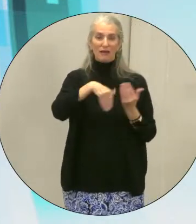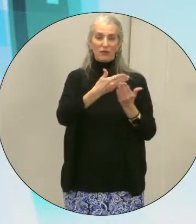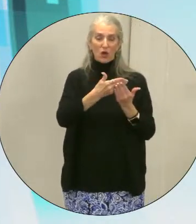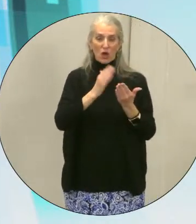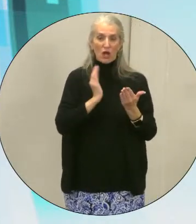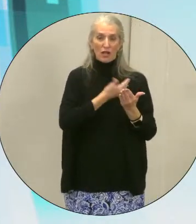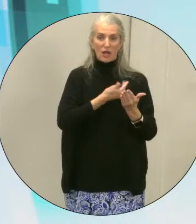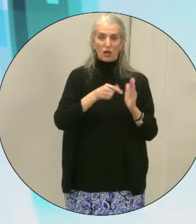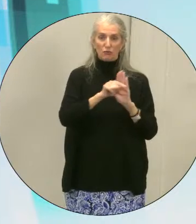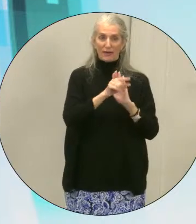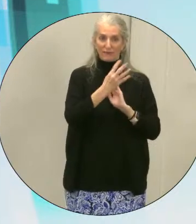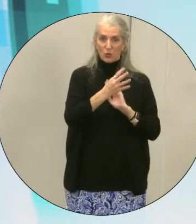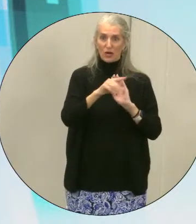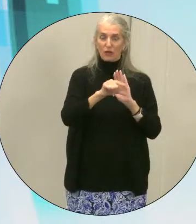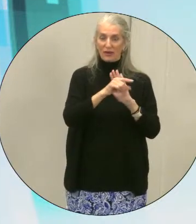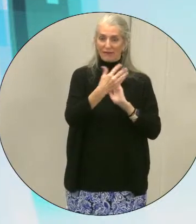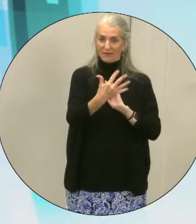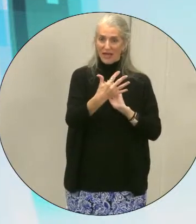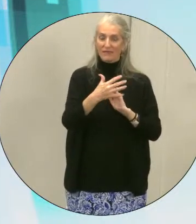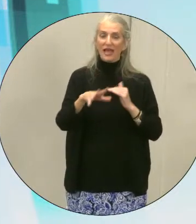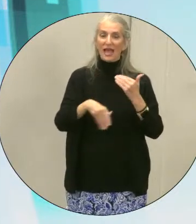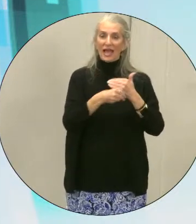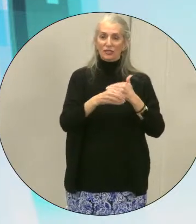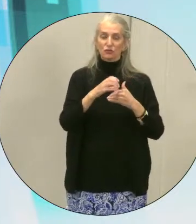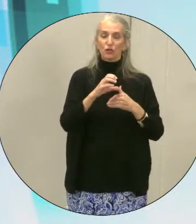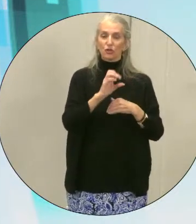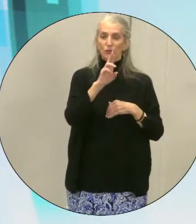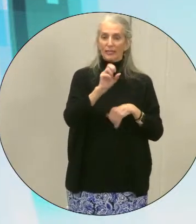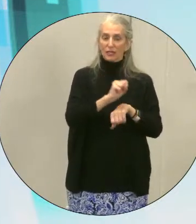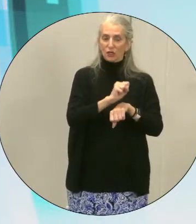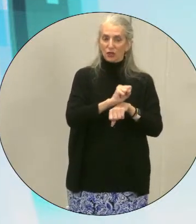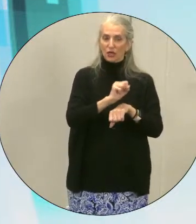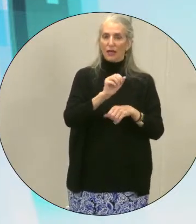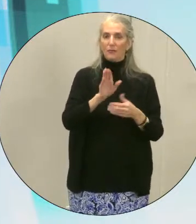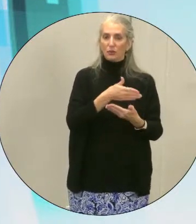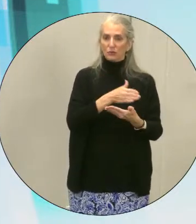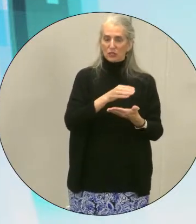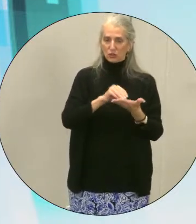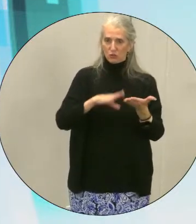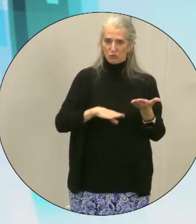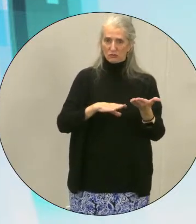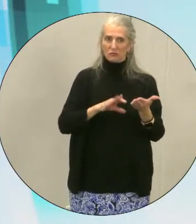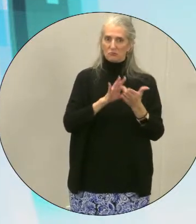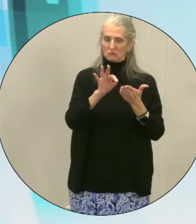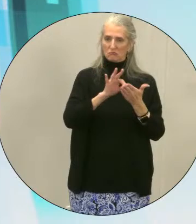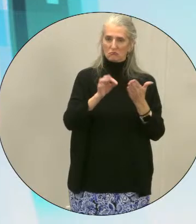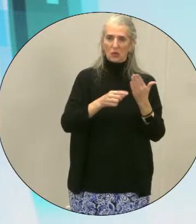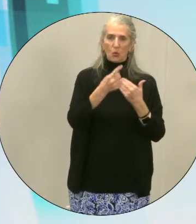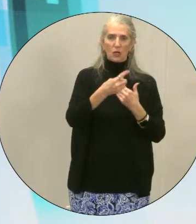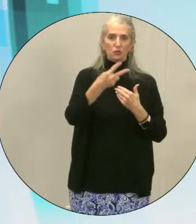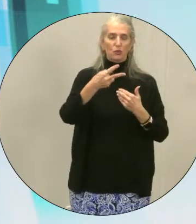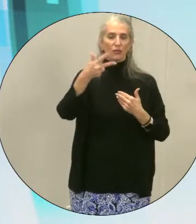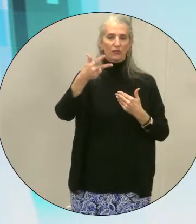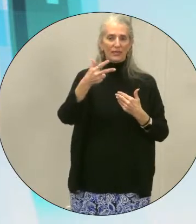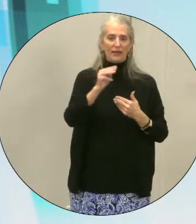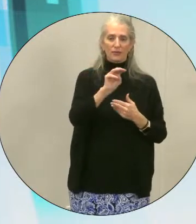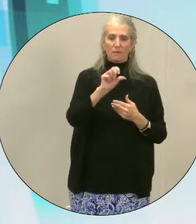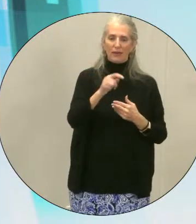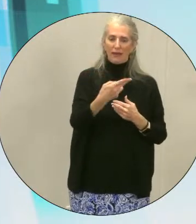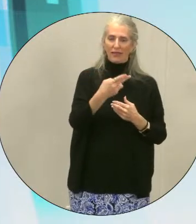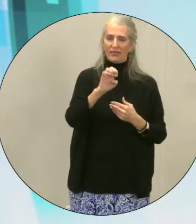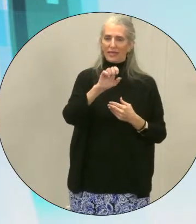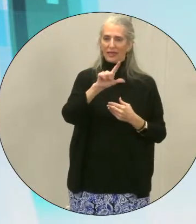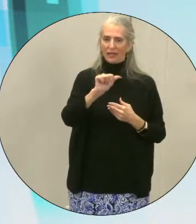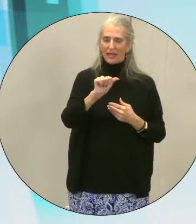and grade 5 extracurricular music students showed score increases in 1, 2, or all 3 of the math, ELA, and science